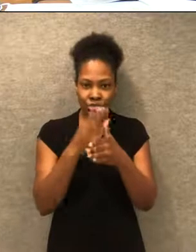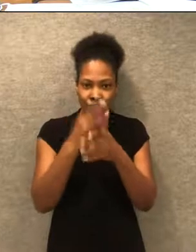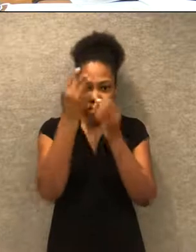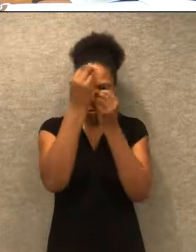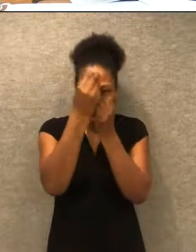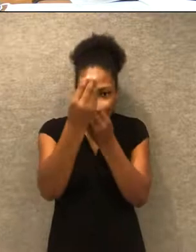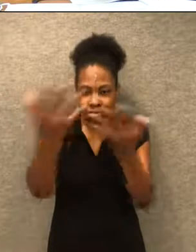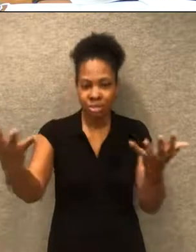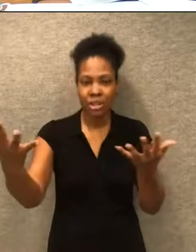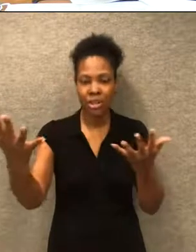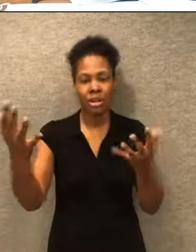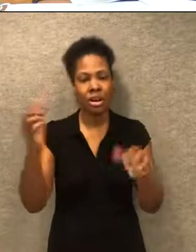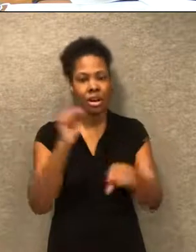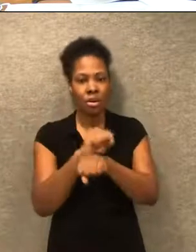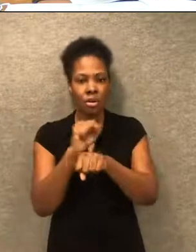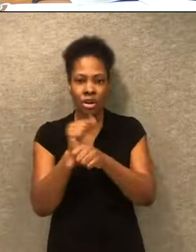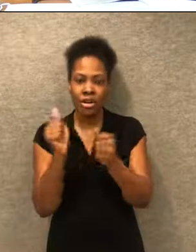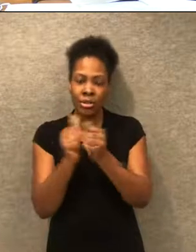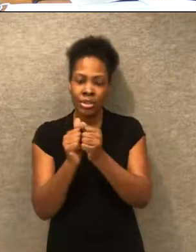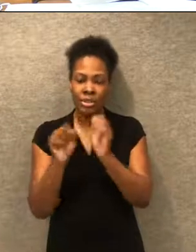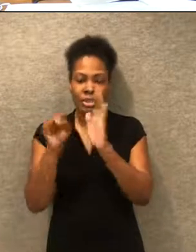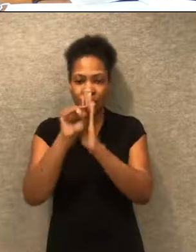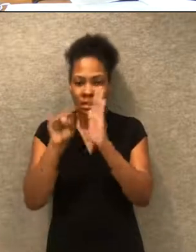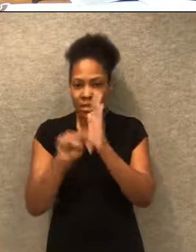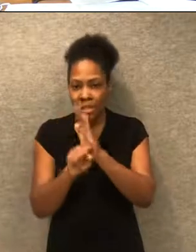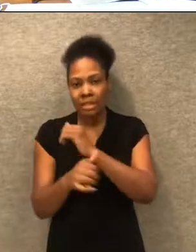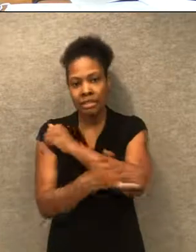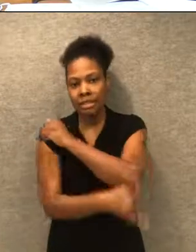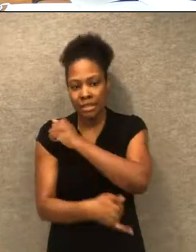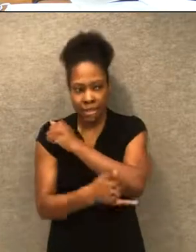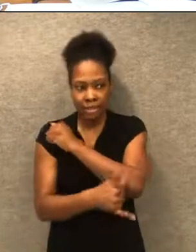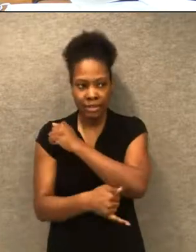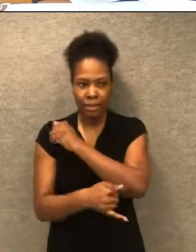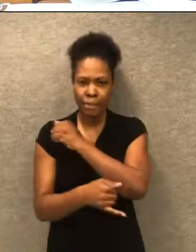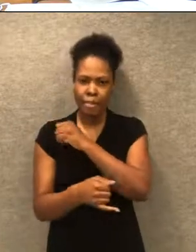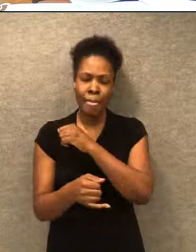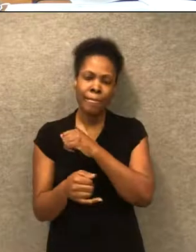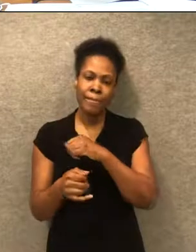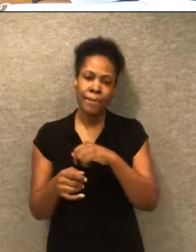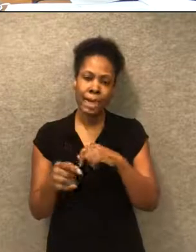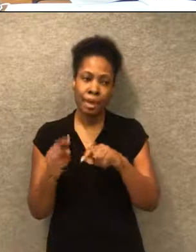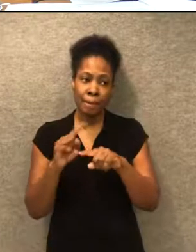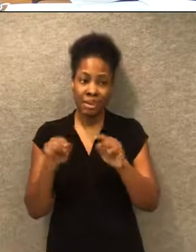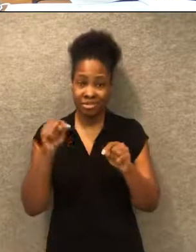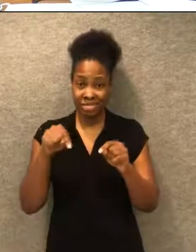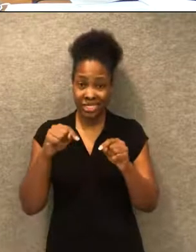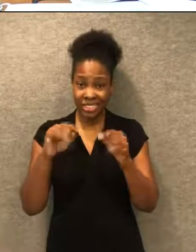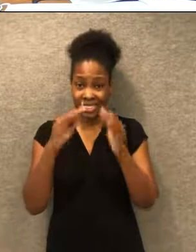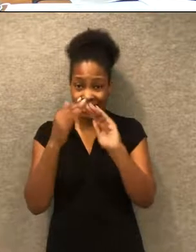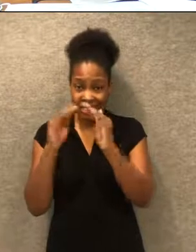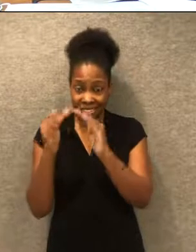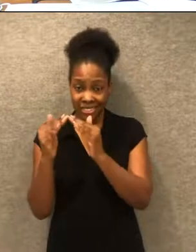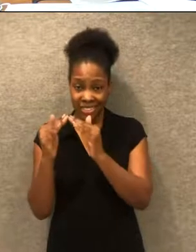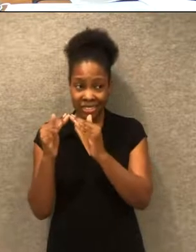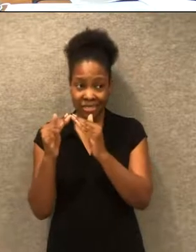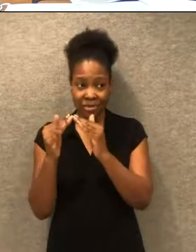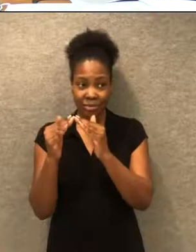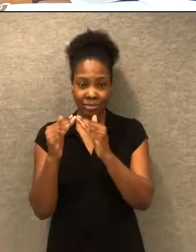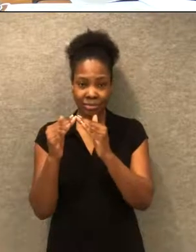information, working together with the county and the state, but more so here in the city of East Orange, I kind of used the